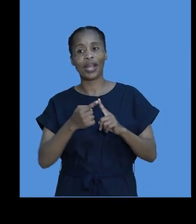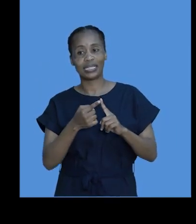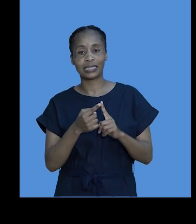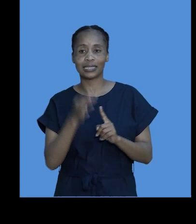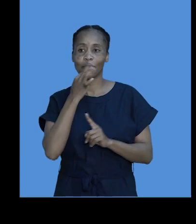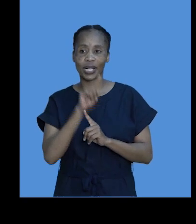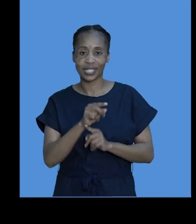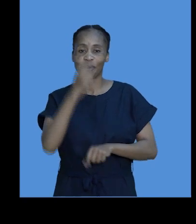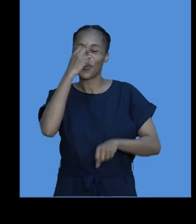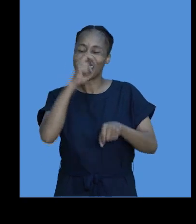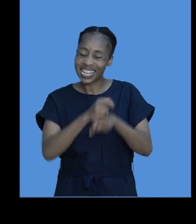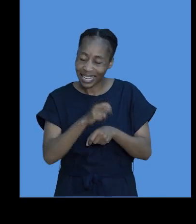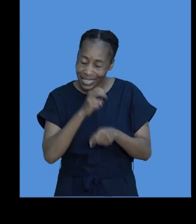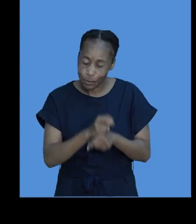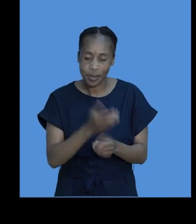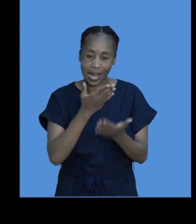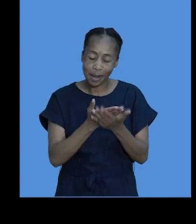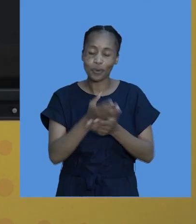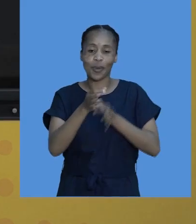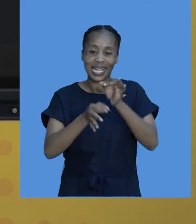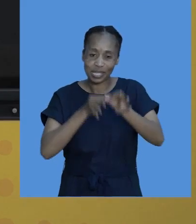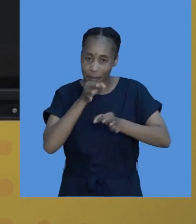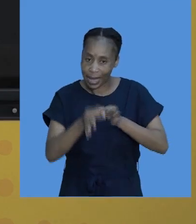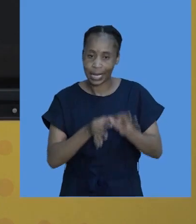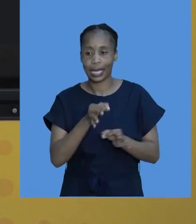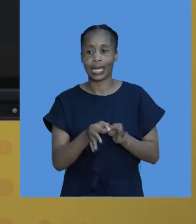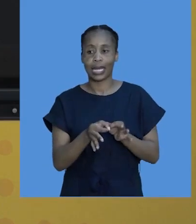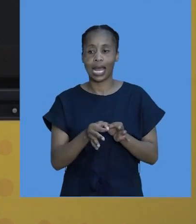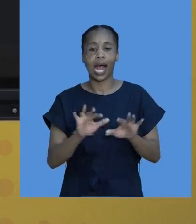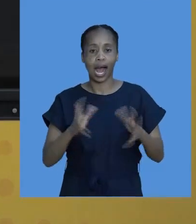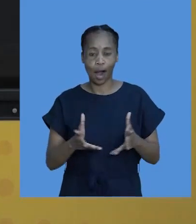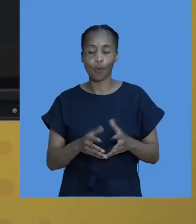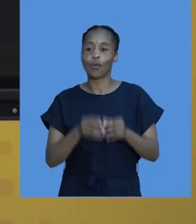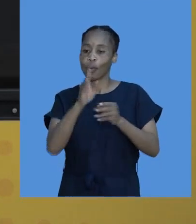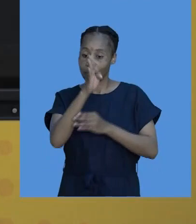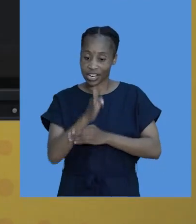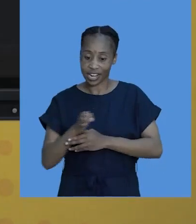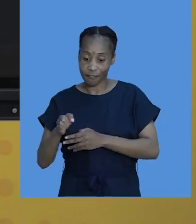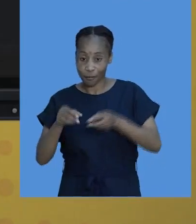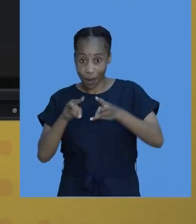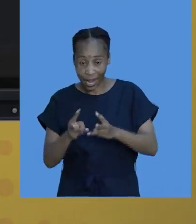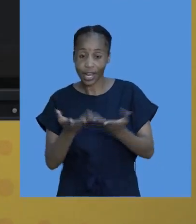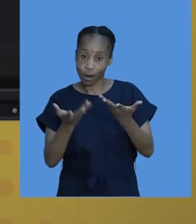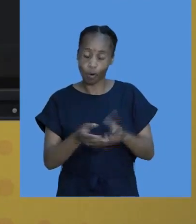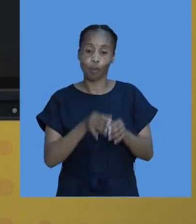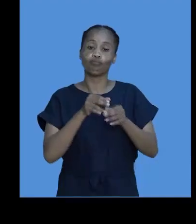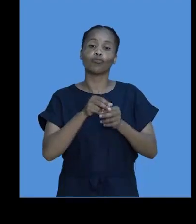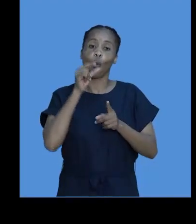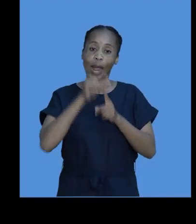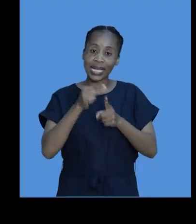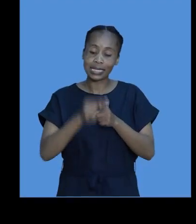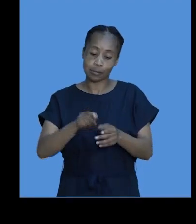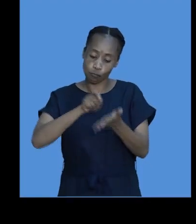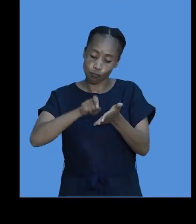guys, again, shutdown point is also a typical essay. You need to be able to explain it, right, by means of a graph